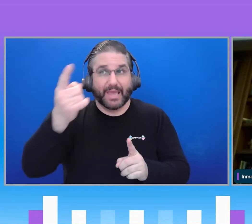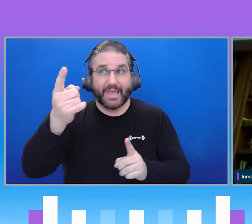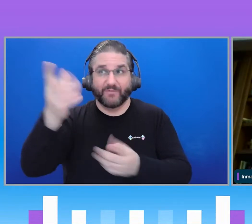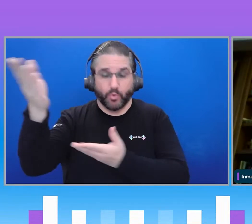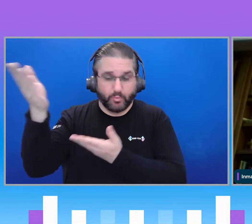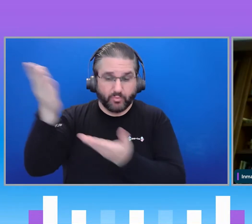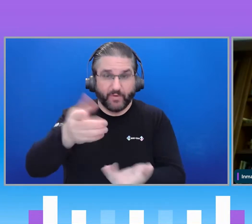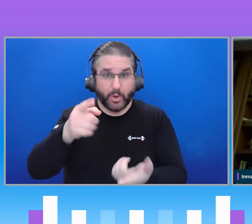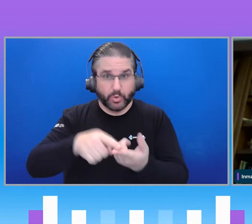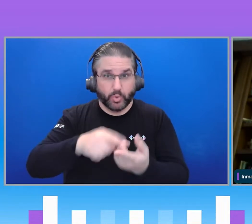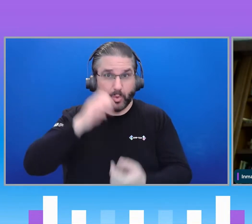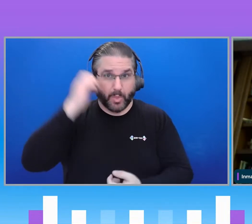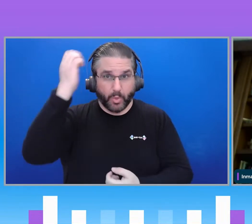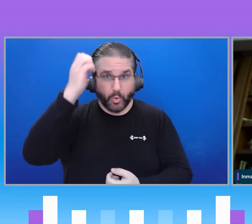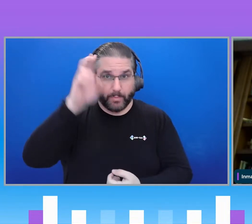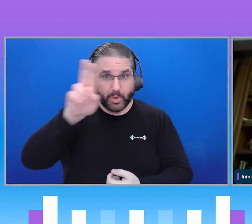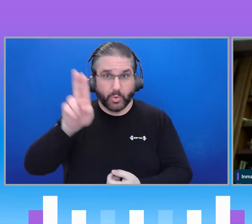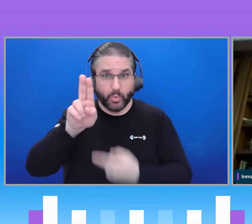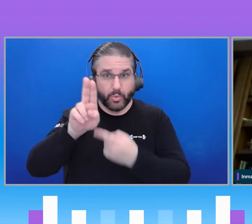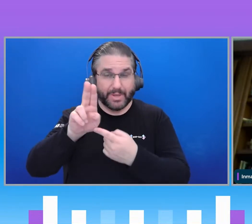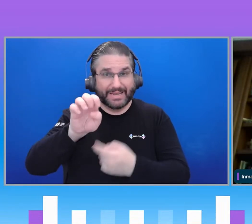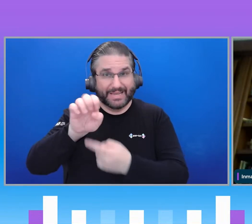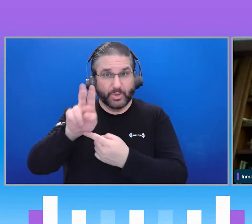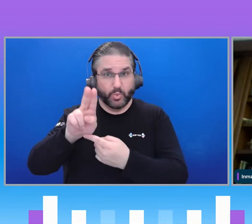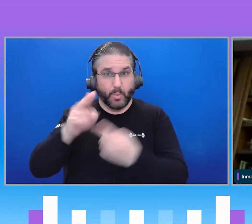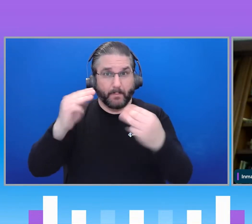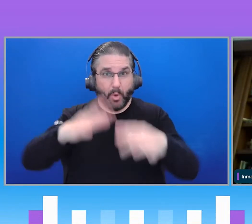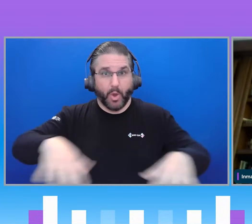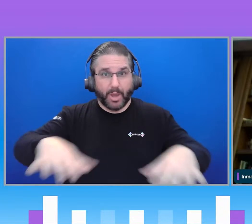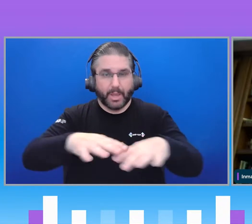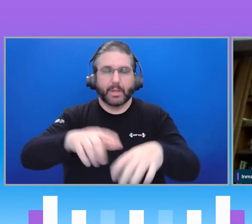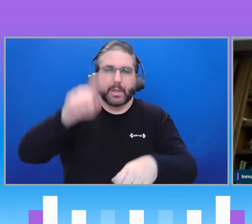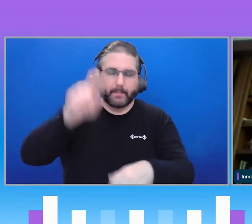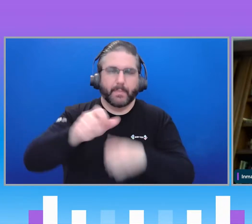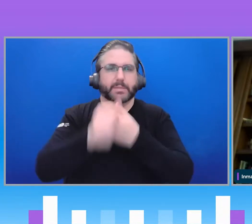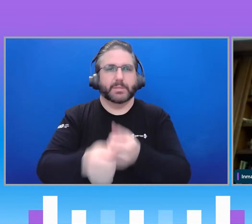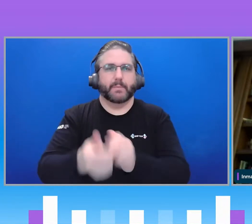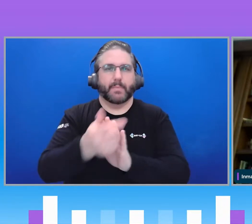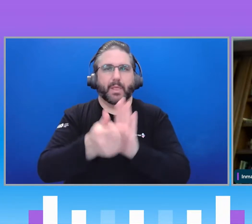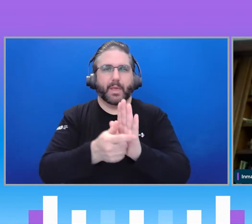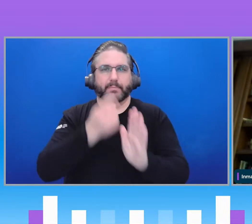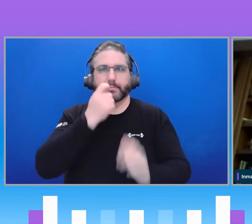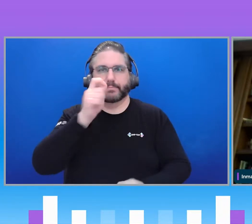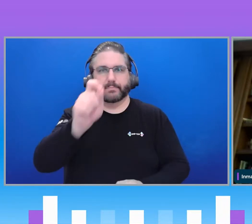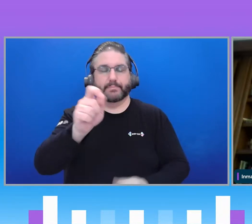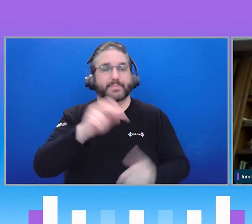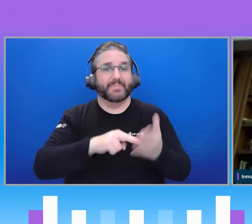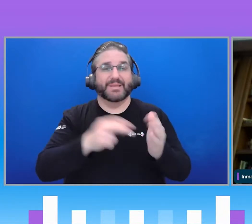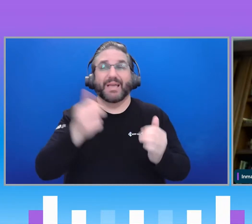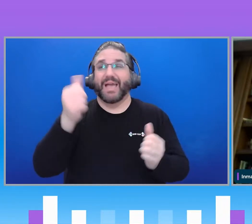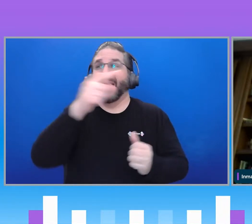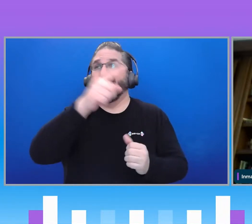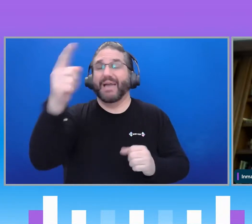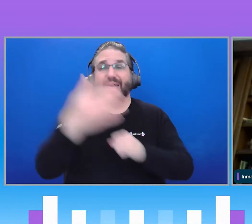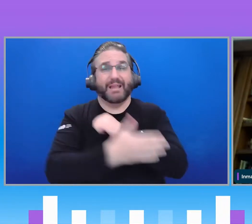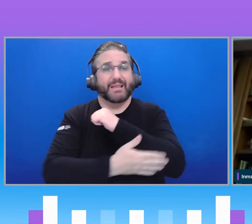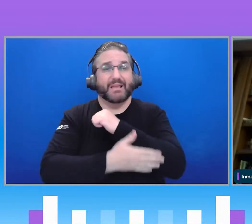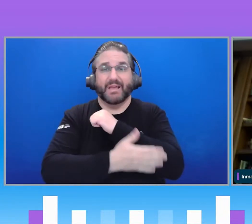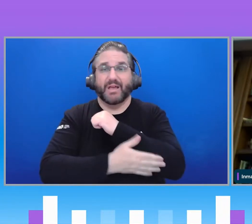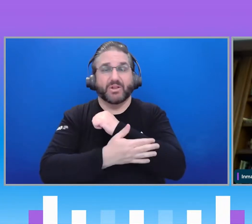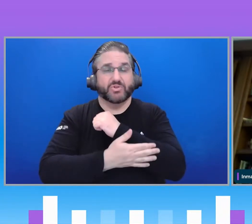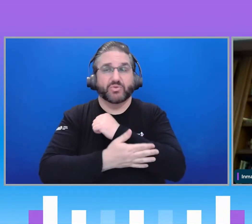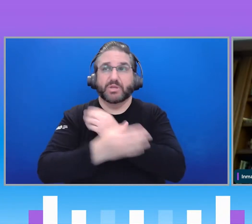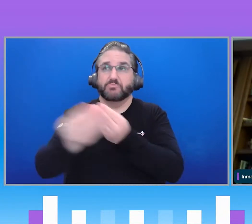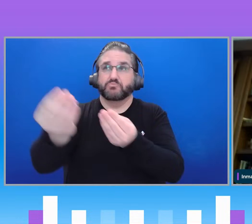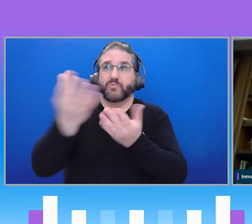Union market, they will have to be compliant. And this applies for any country on the in the world where services